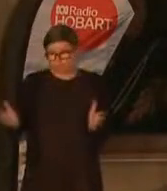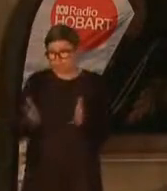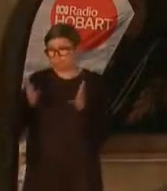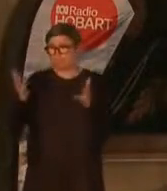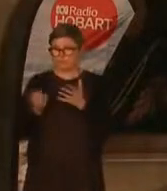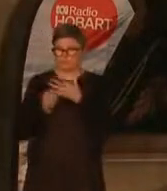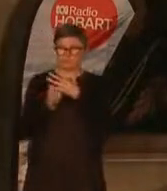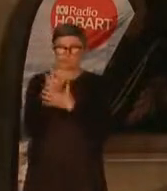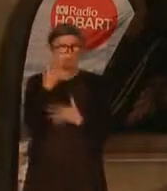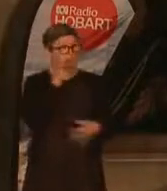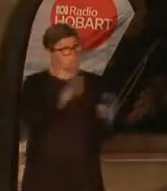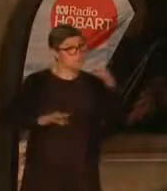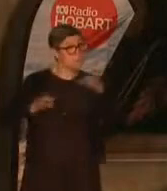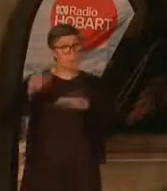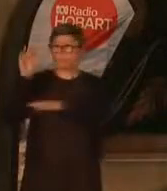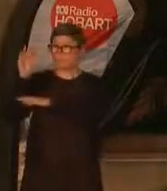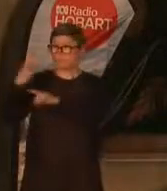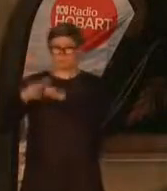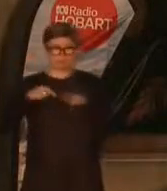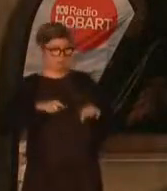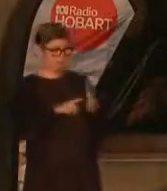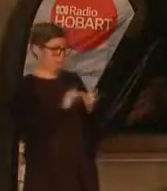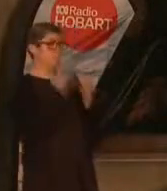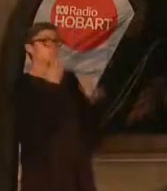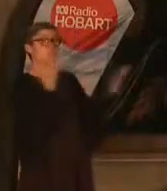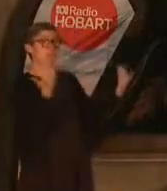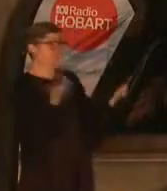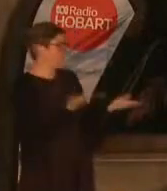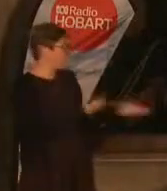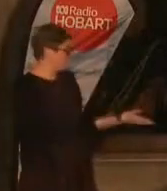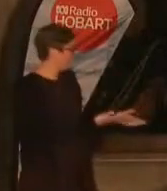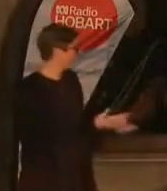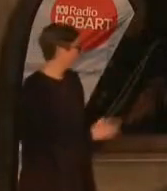in Lutruwita, Tasmania. Please make them welcome.